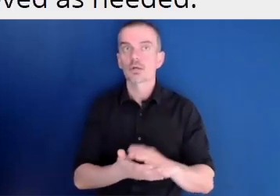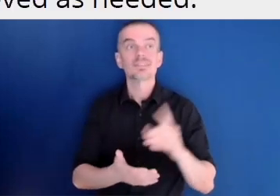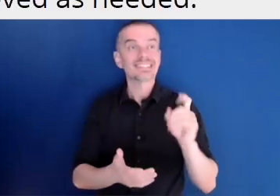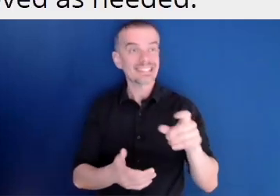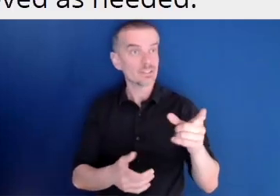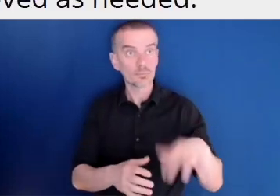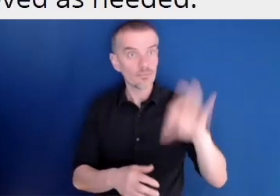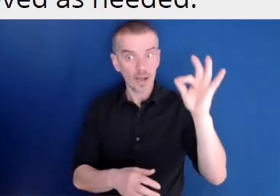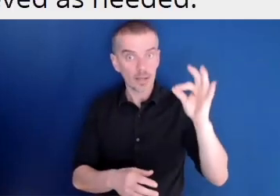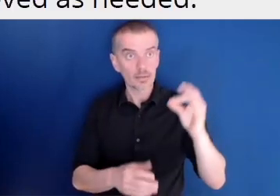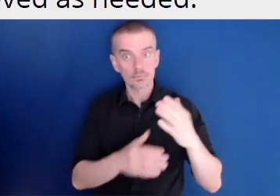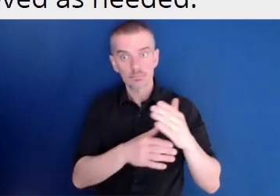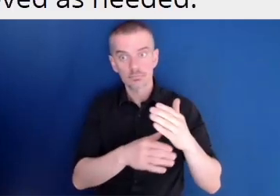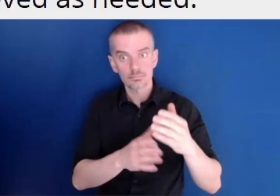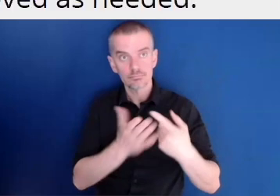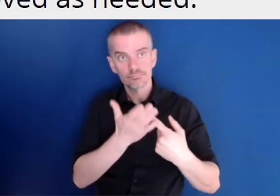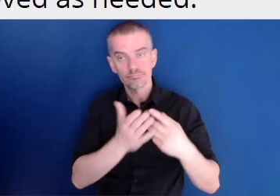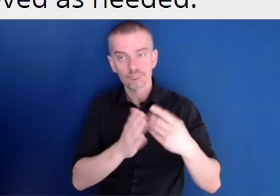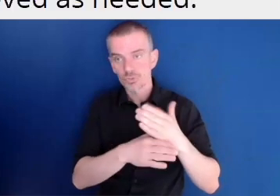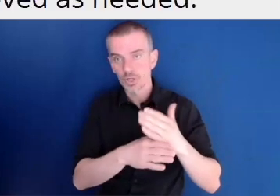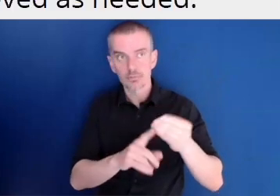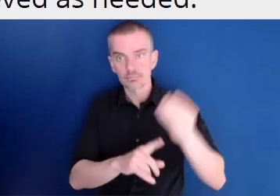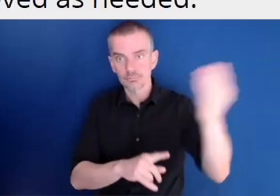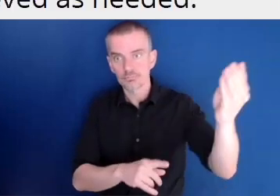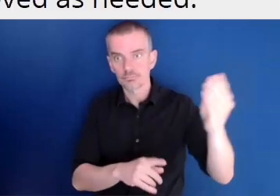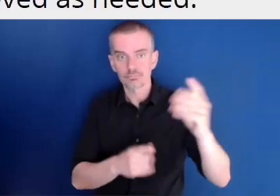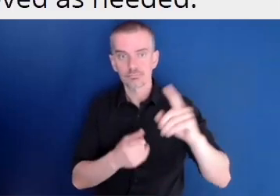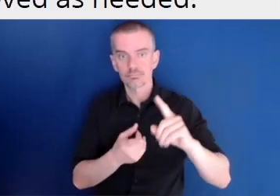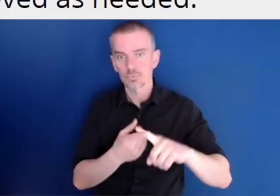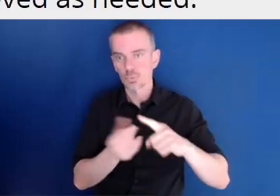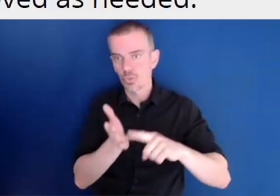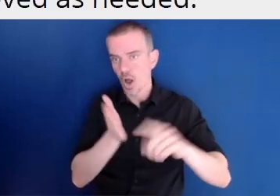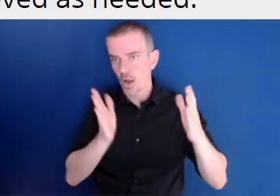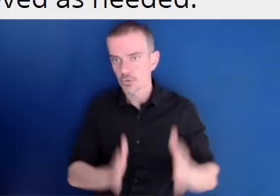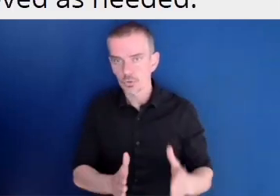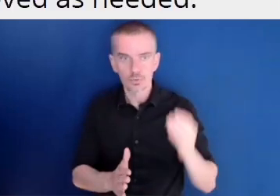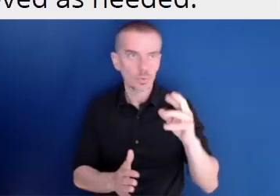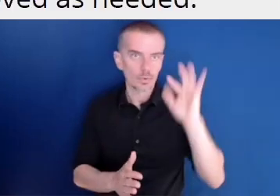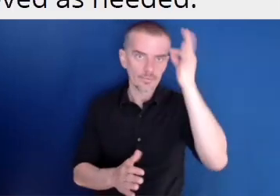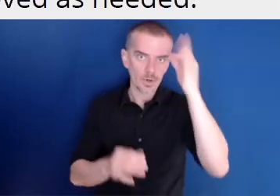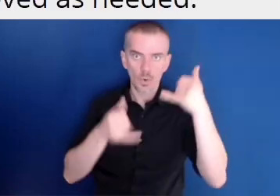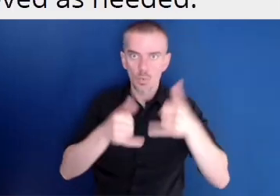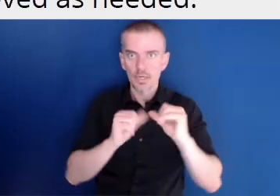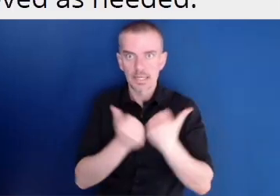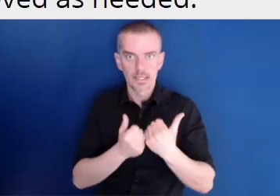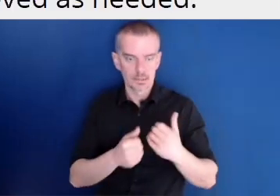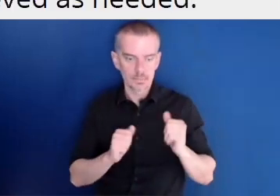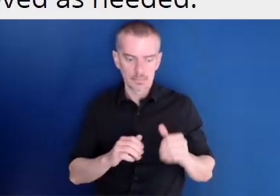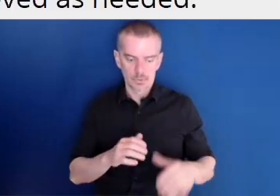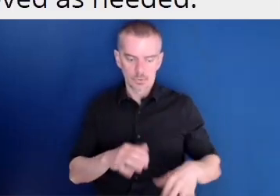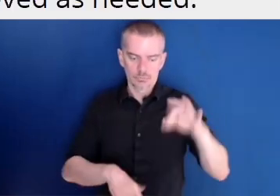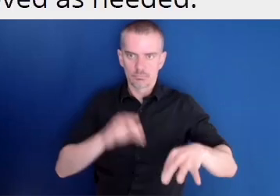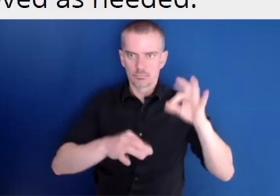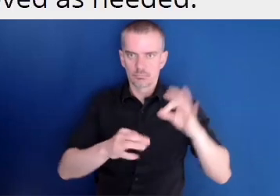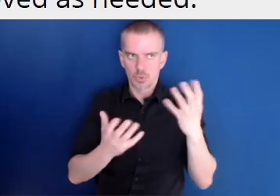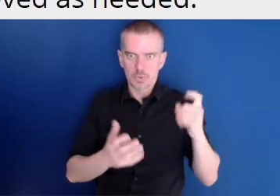right? If they're asked, if you need to provide documentation for an auditor or for the federal awarding agency, to have them